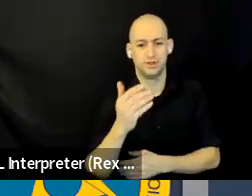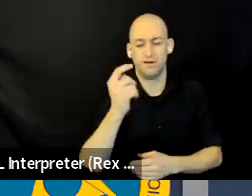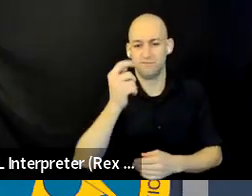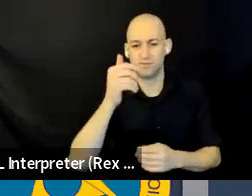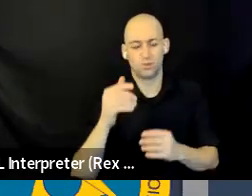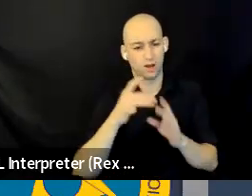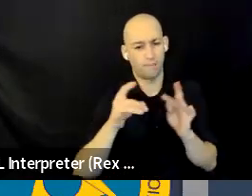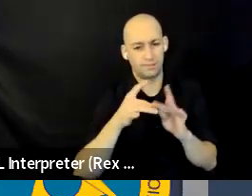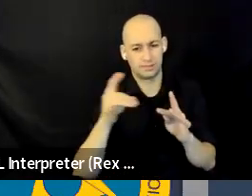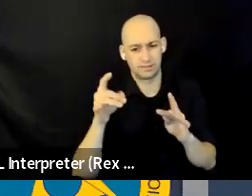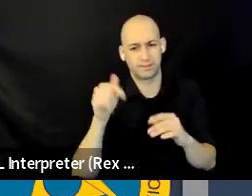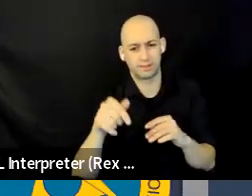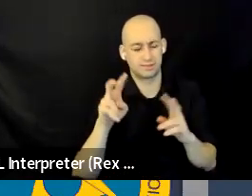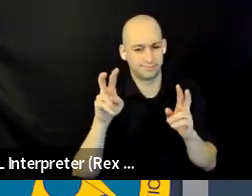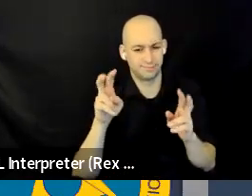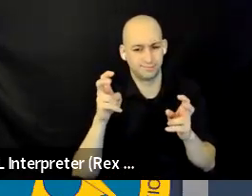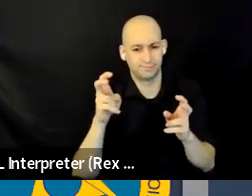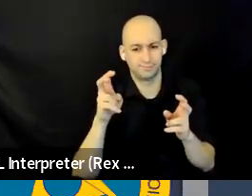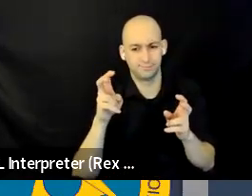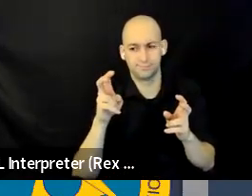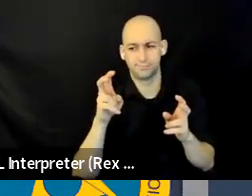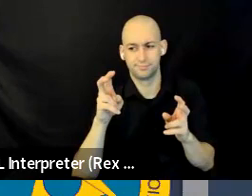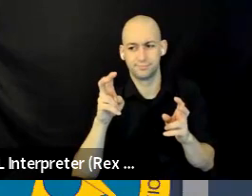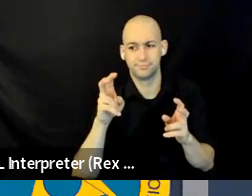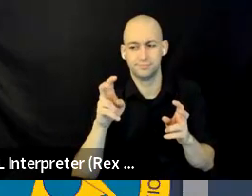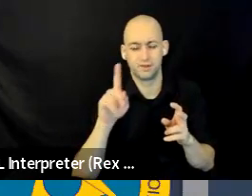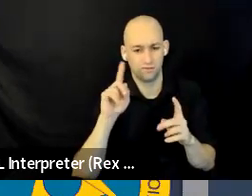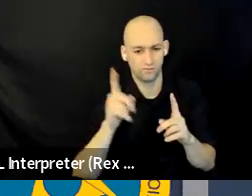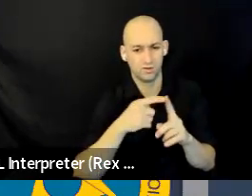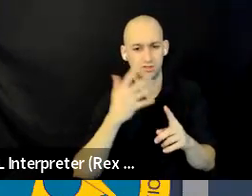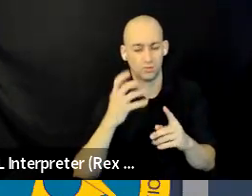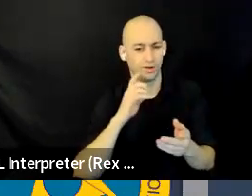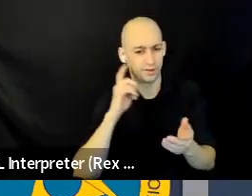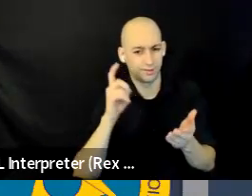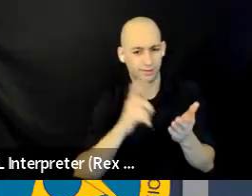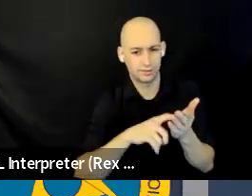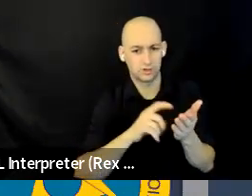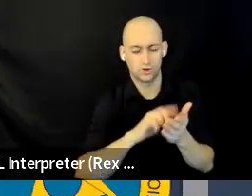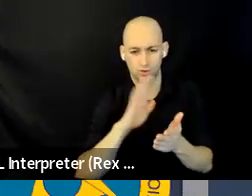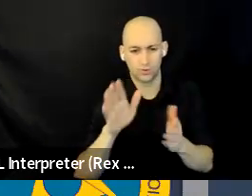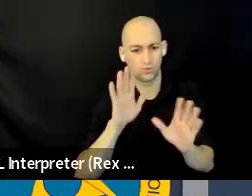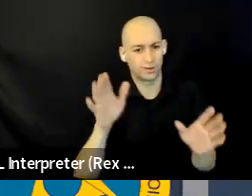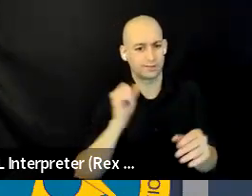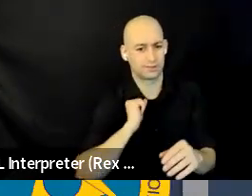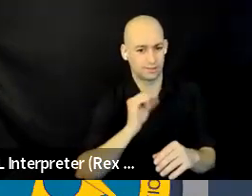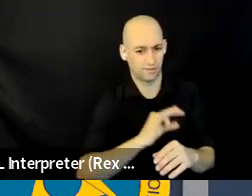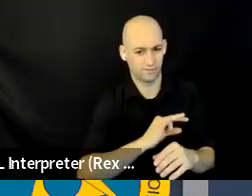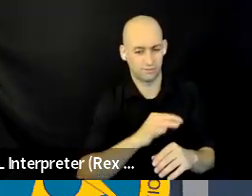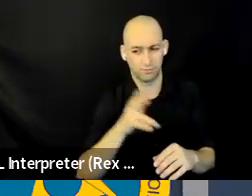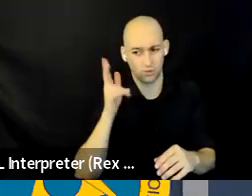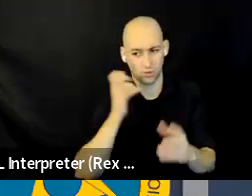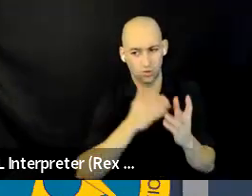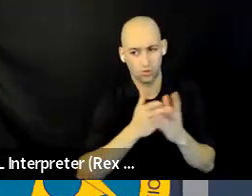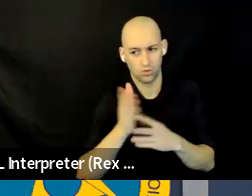on this item. The first and foremost is that I want to appreciate and recognize your amazing staff, as you have heard throughout this commission